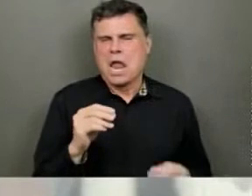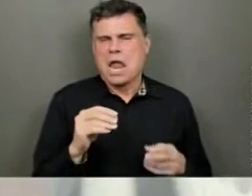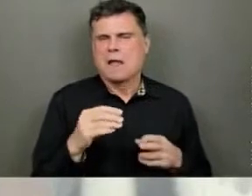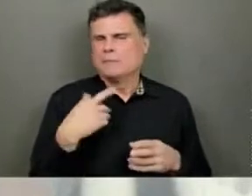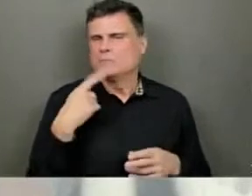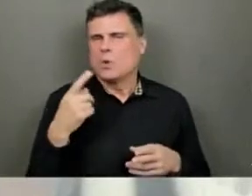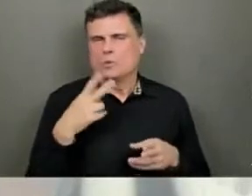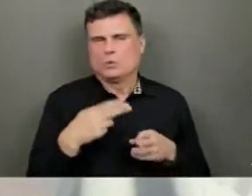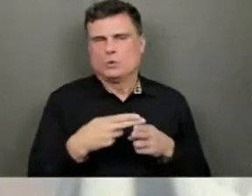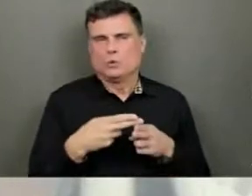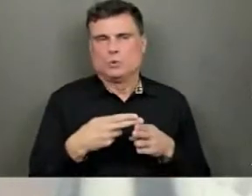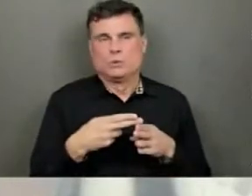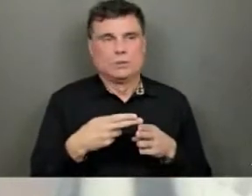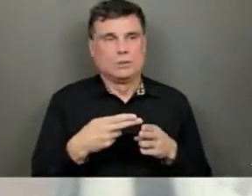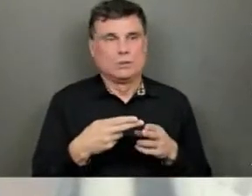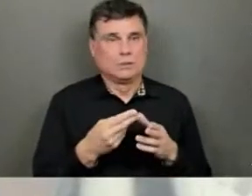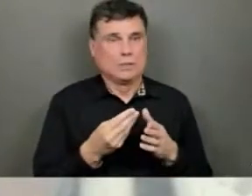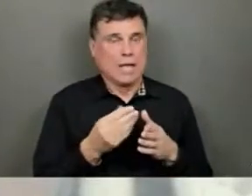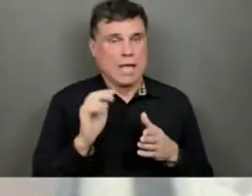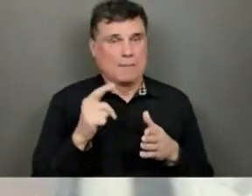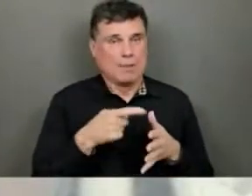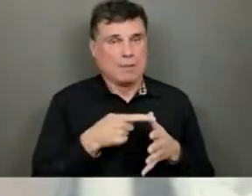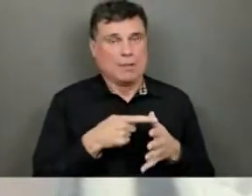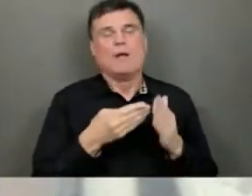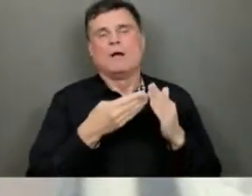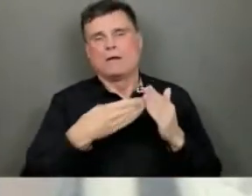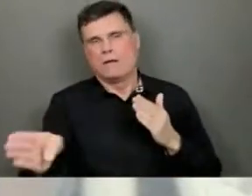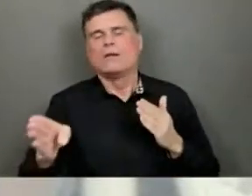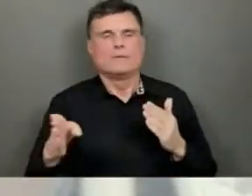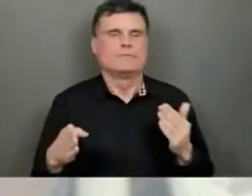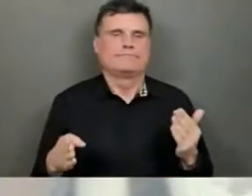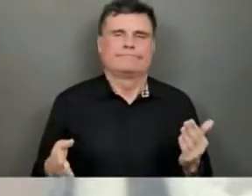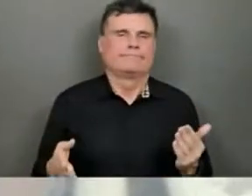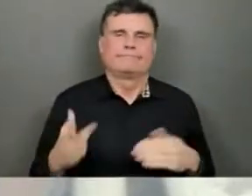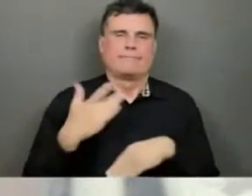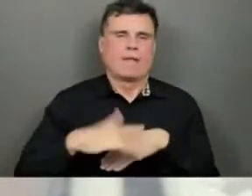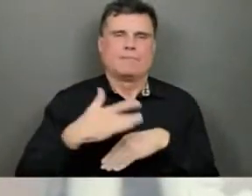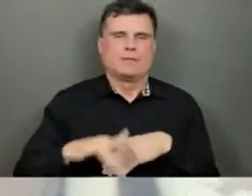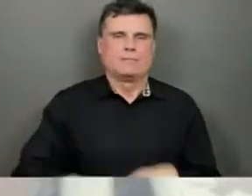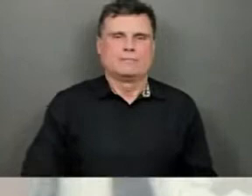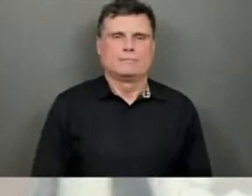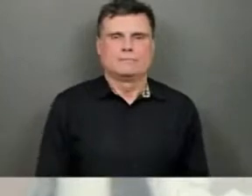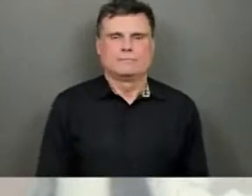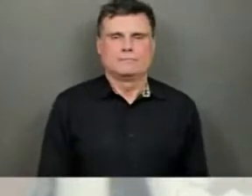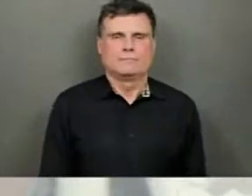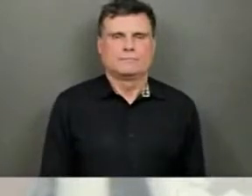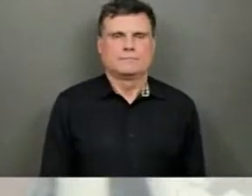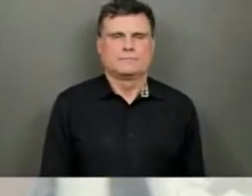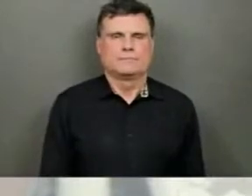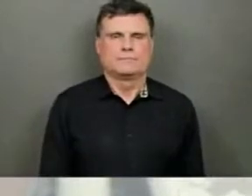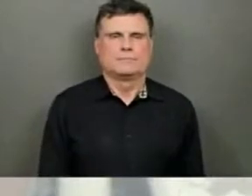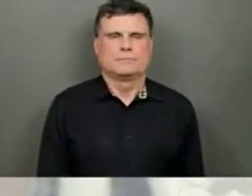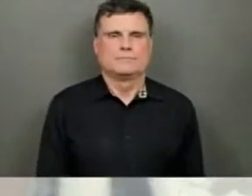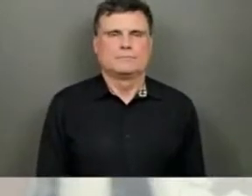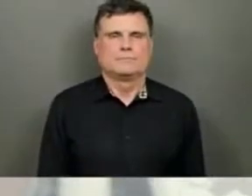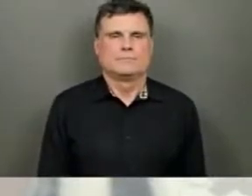Good afternoon, everybody. I'm Adrian Dix. I'm BC's Minister of Health. Joining me is Dr. Bonnie Henry, BC's Provincial Health